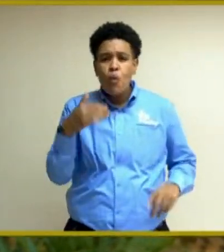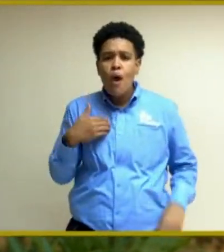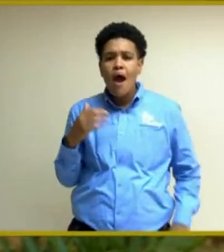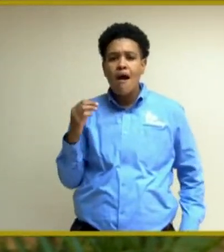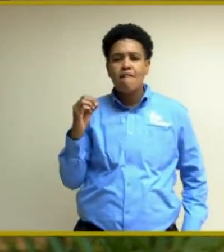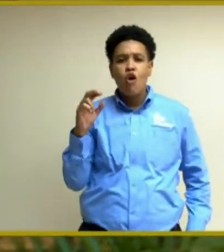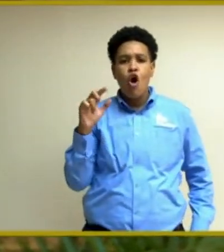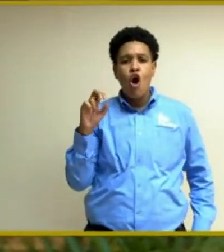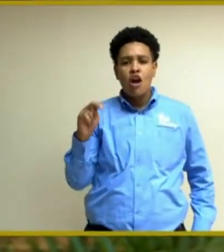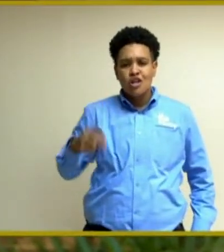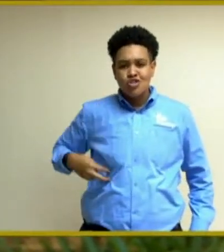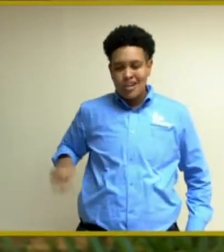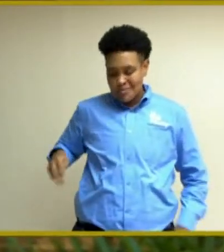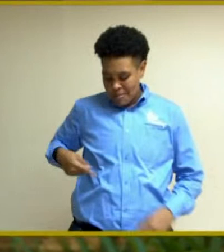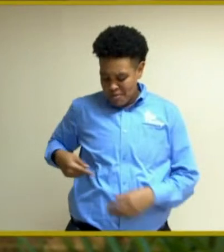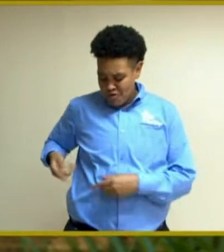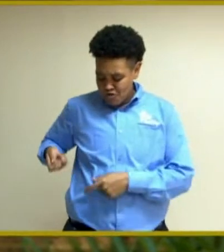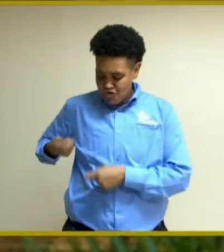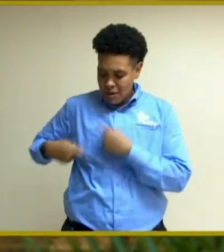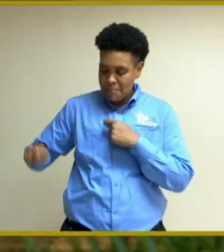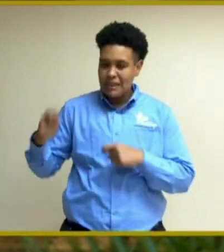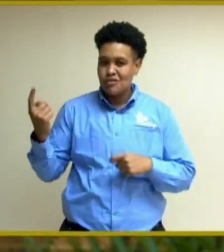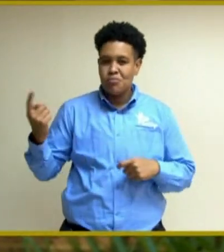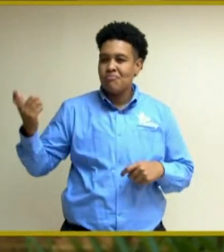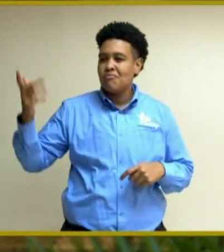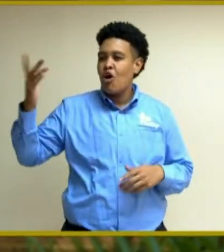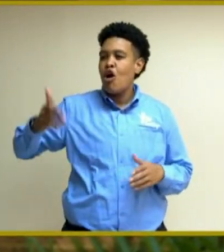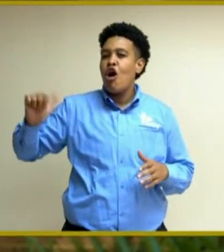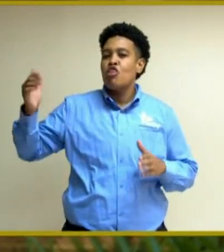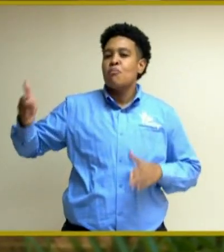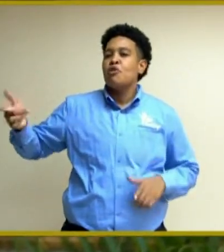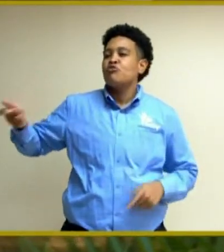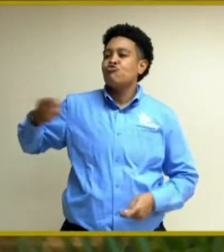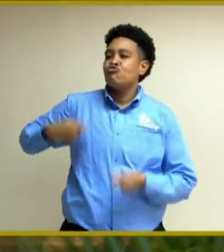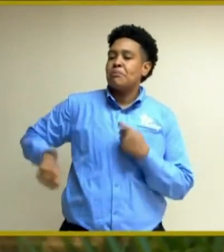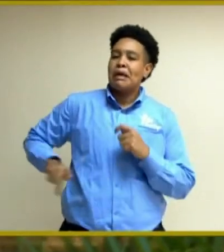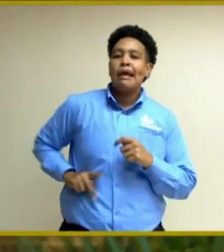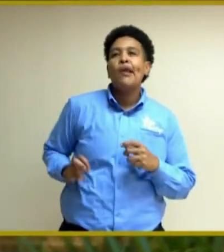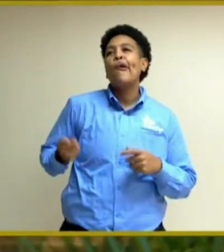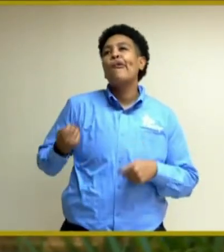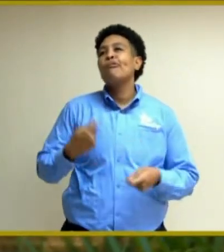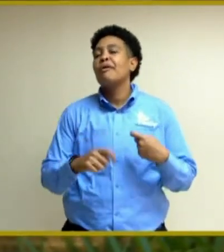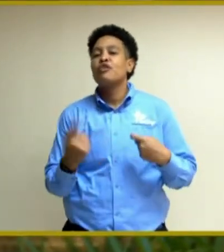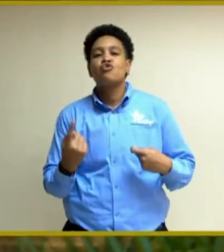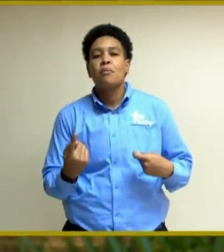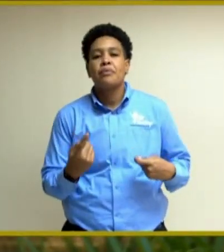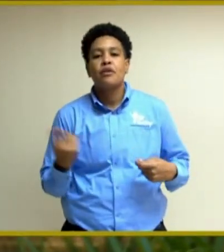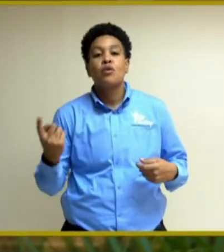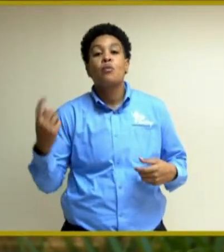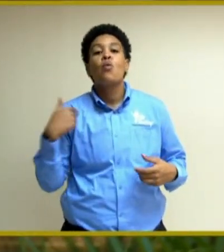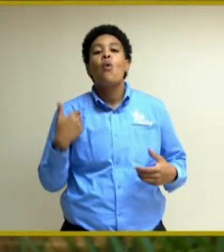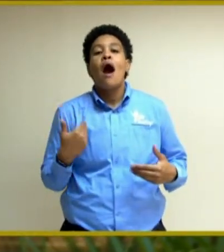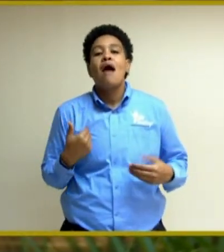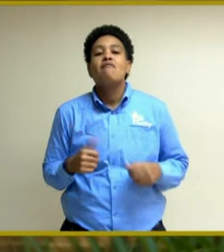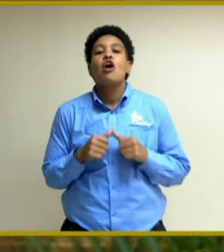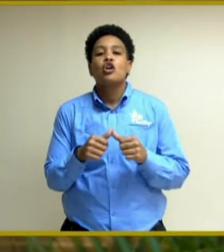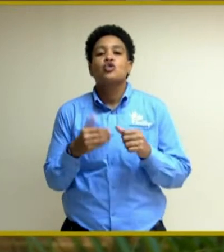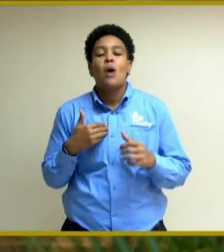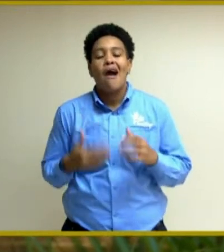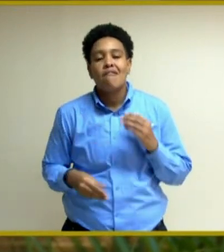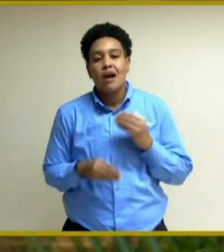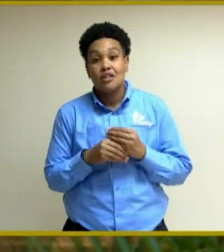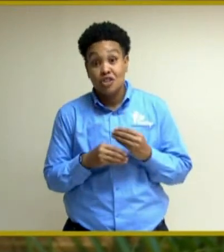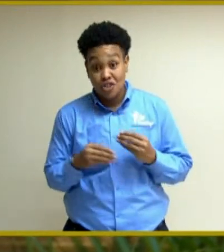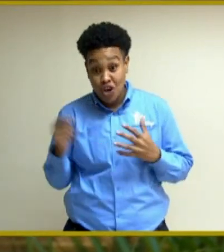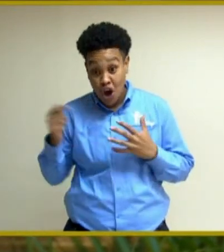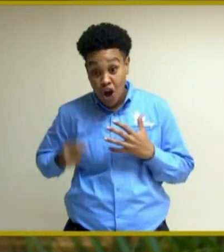Organ transplants are persons who would have had and continue to have an underlying condition. Once